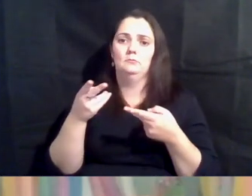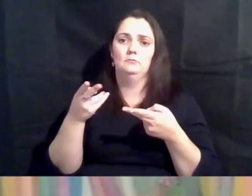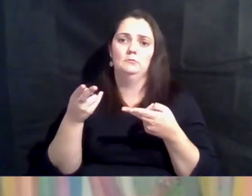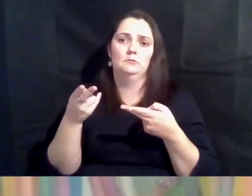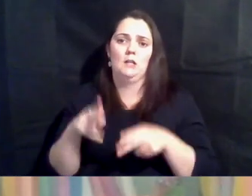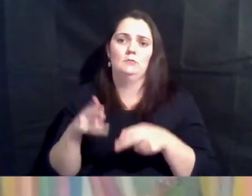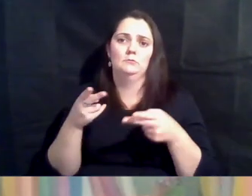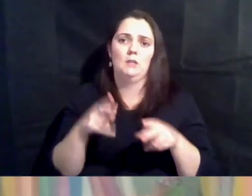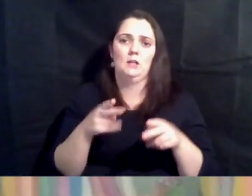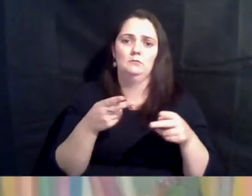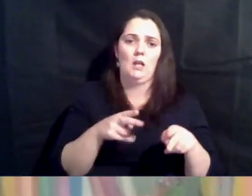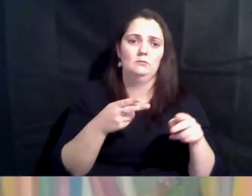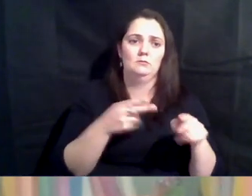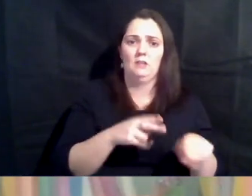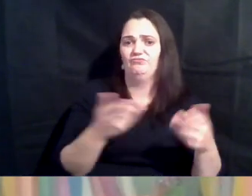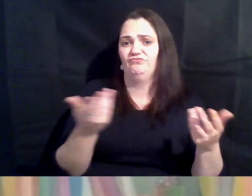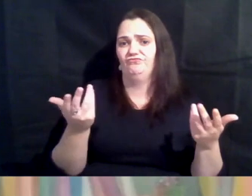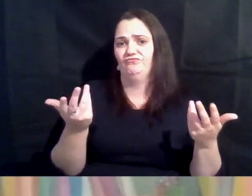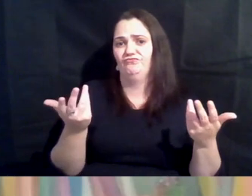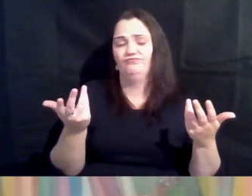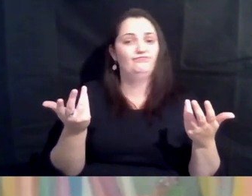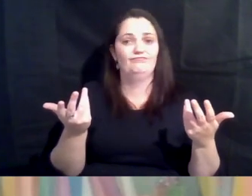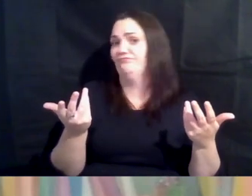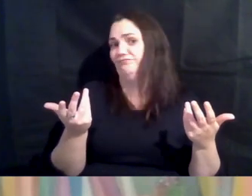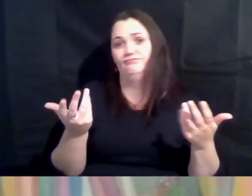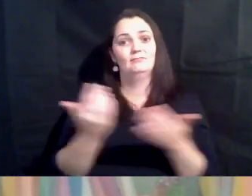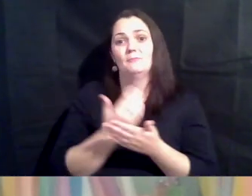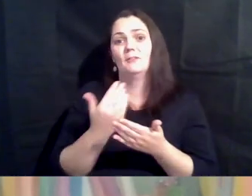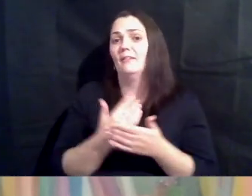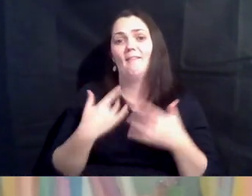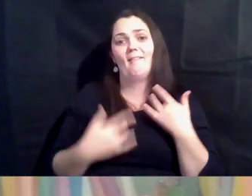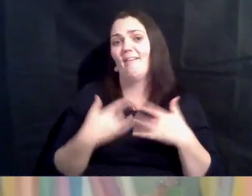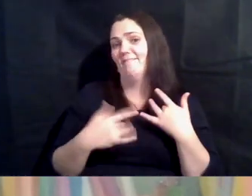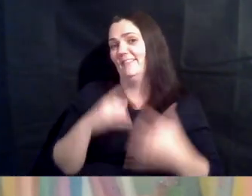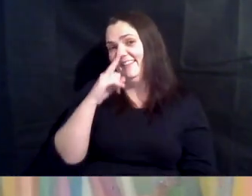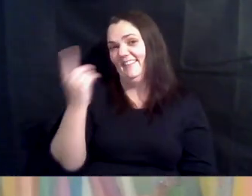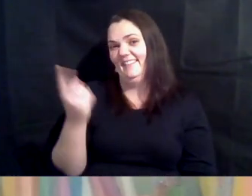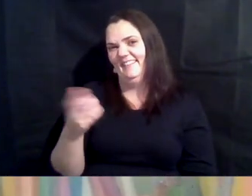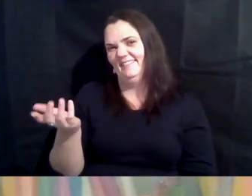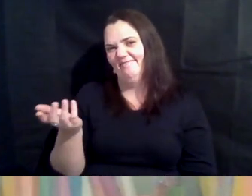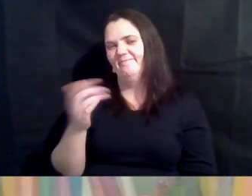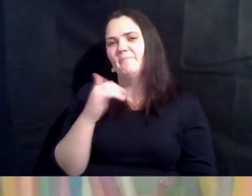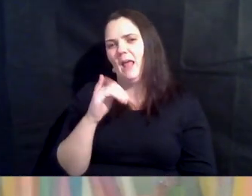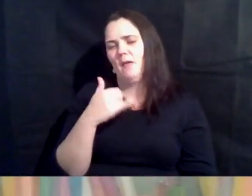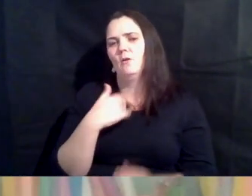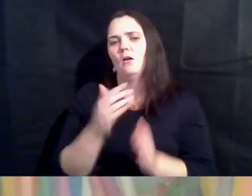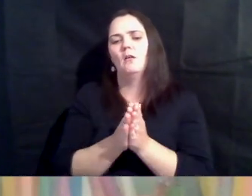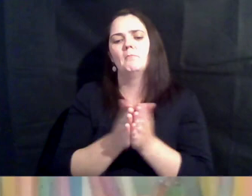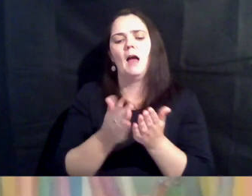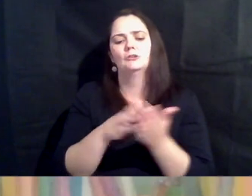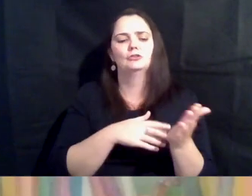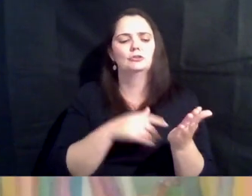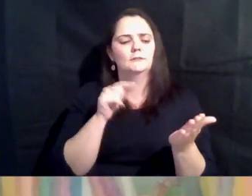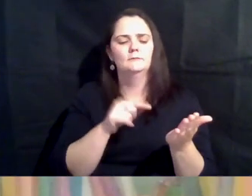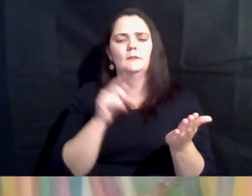But I never can seem to keep them alive. Wow. Maybe there will be a page to all those fiddle leaves as well,